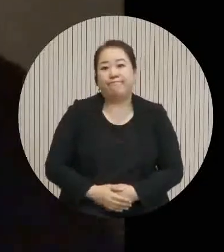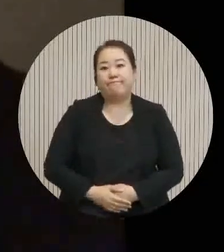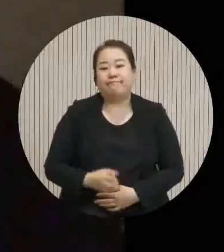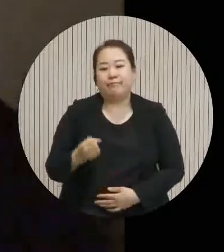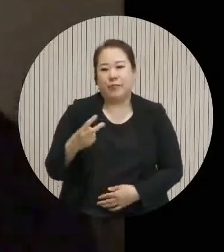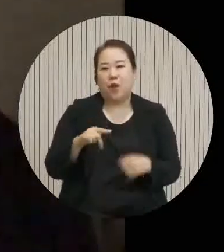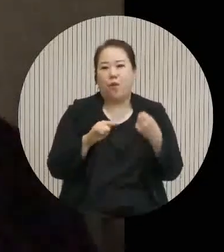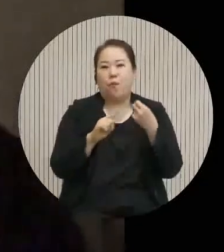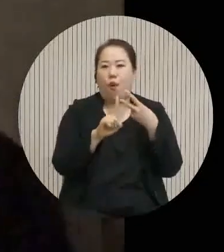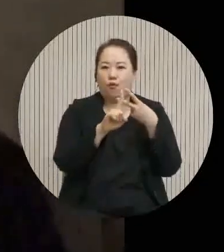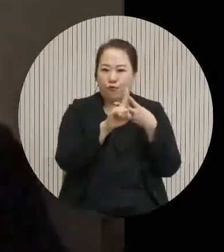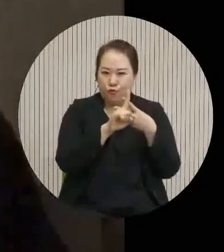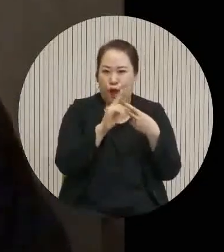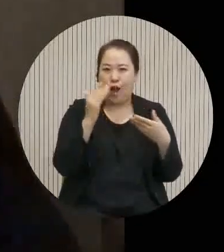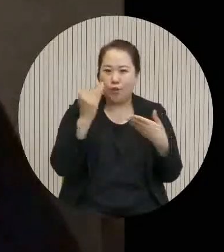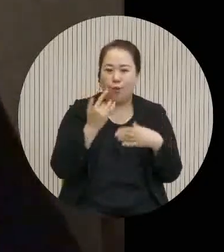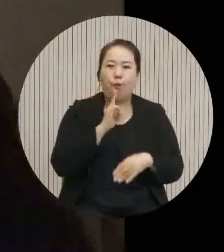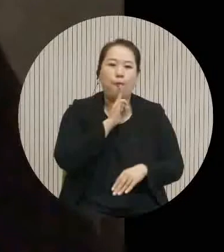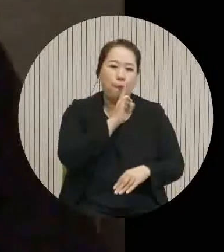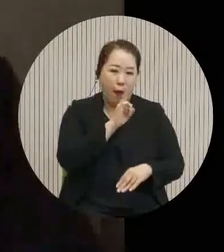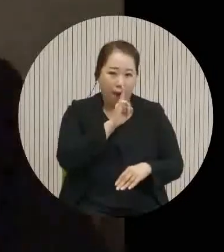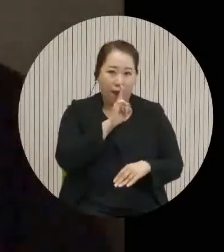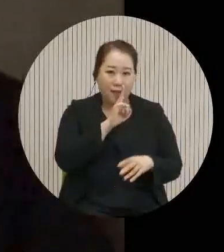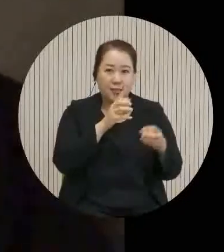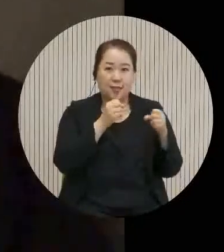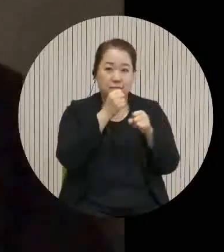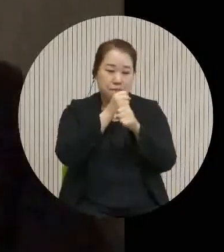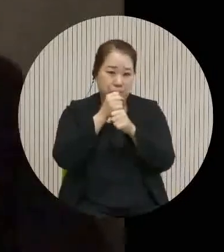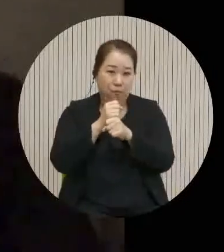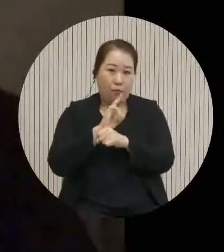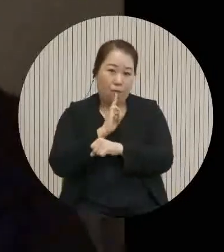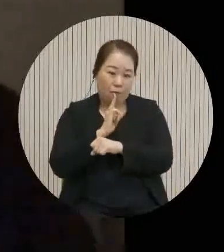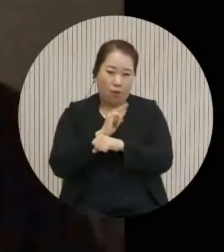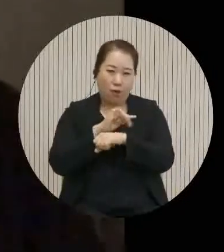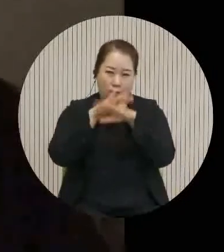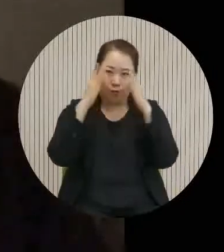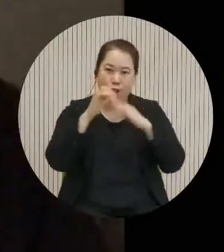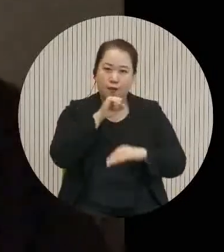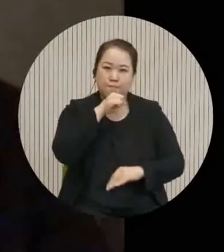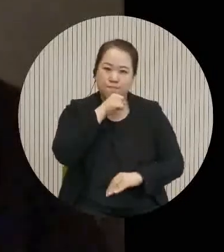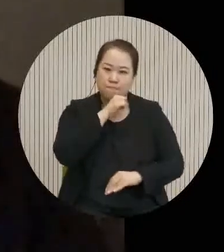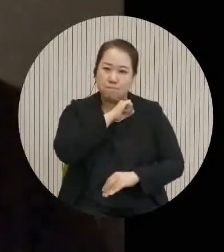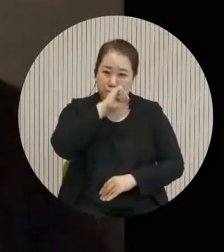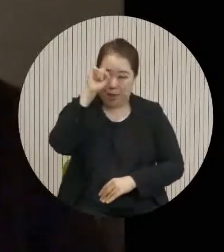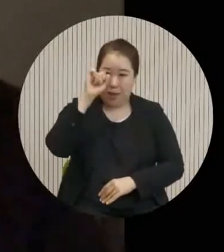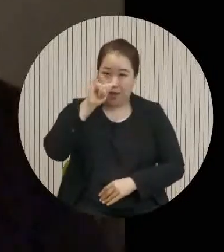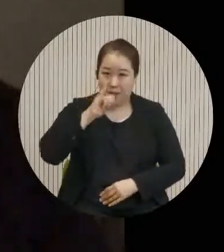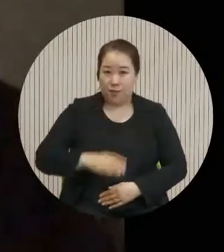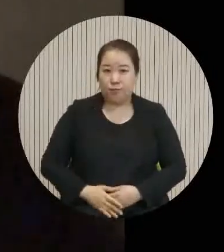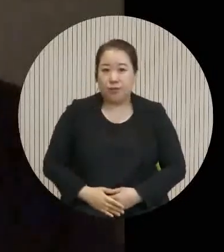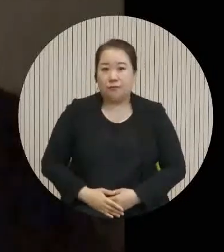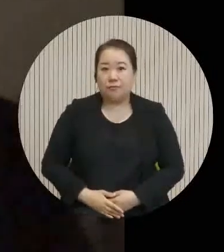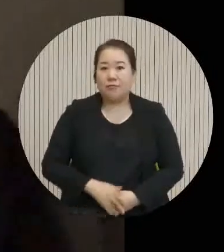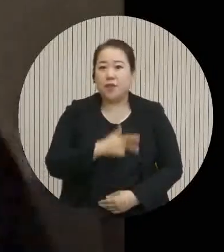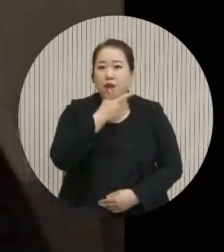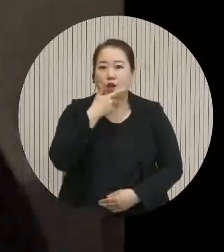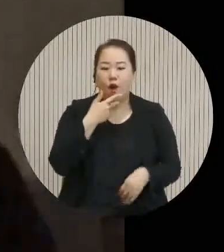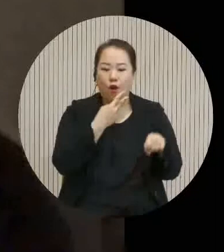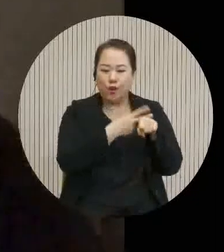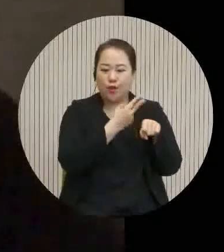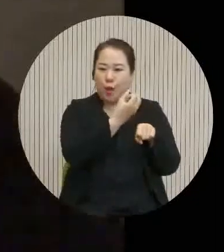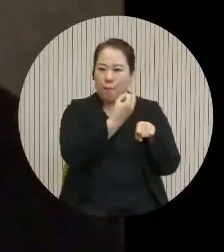contests. One of her teachers, who's a native speaker of English, told me, talking to her, it's like talking to a native speaker. I met